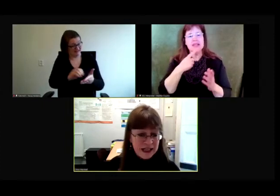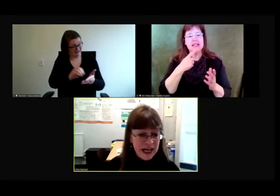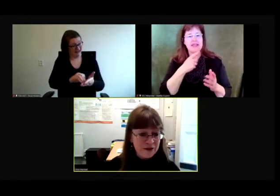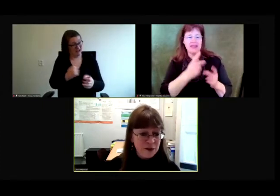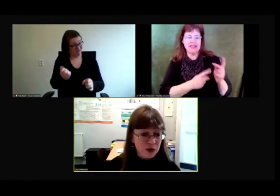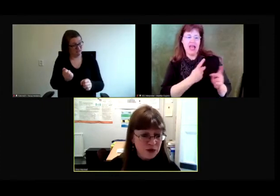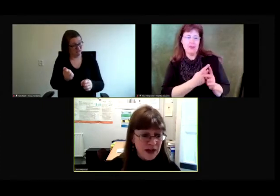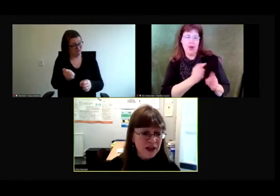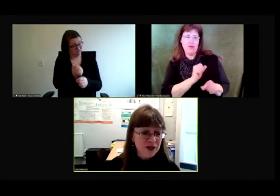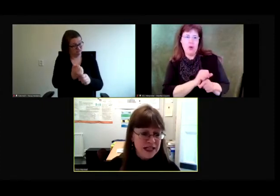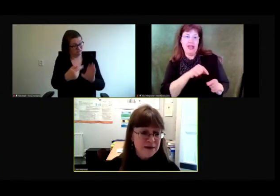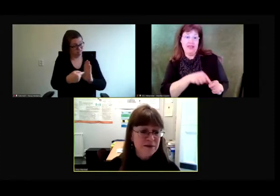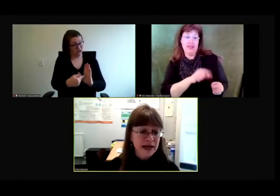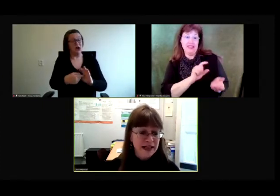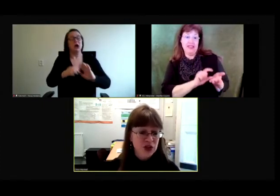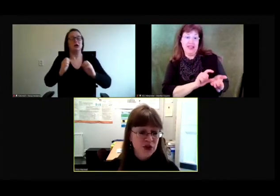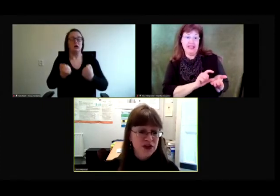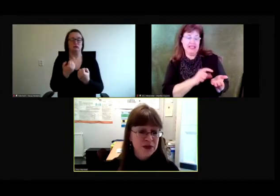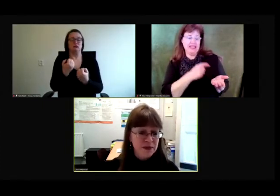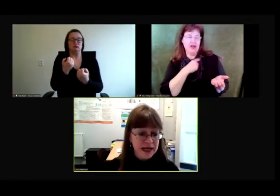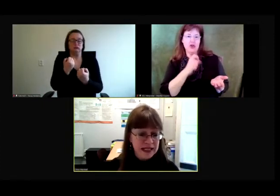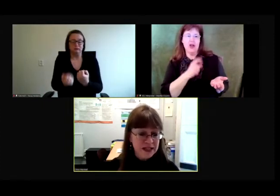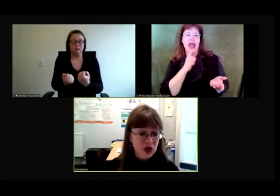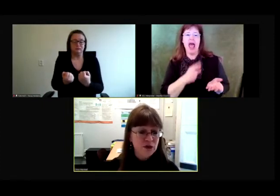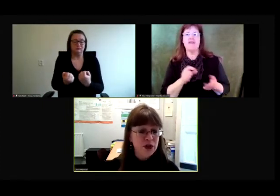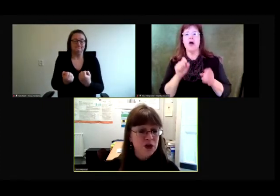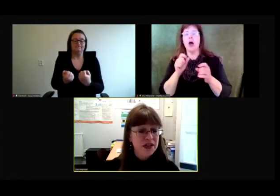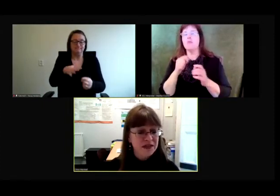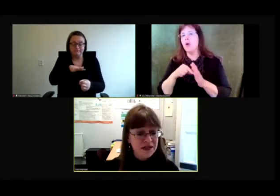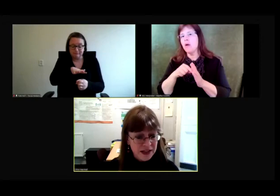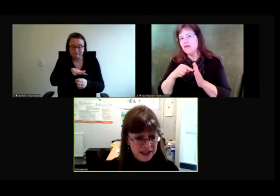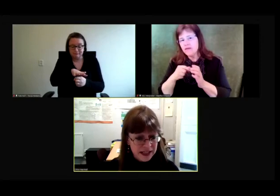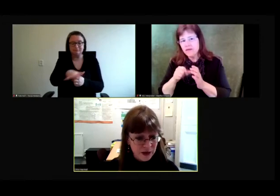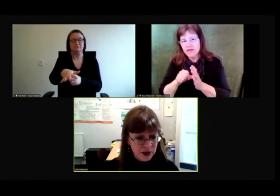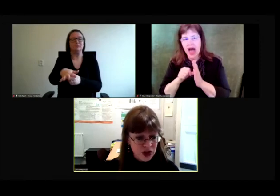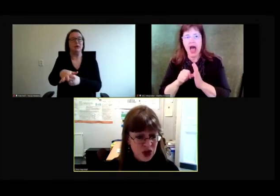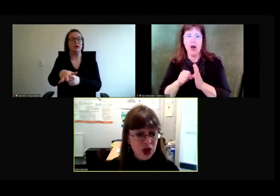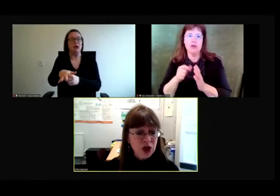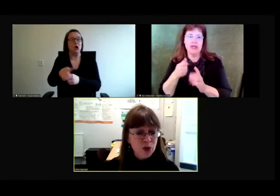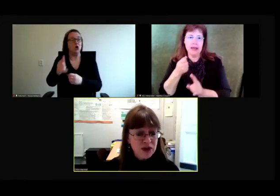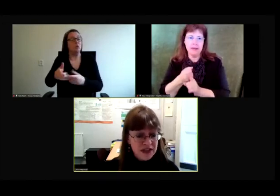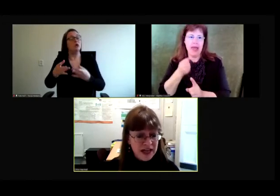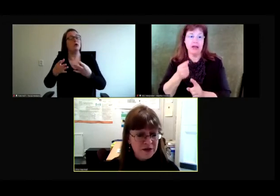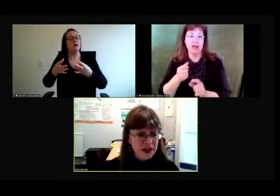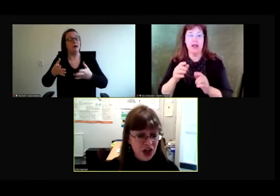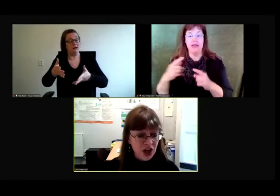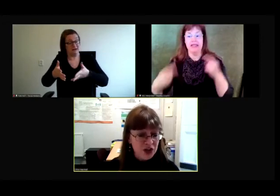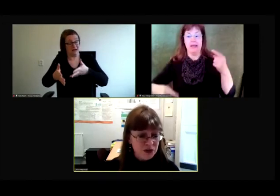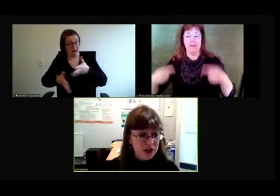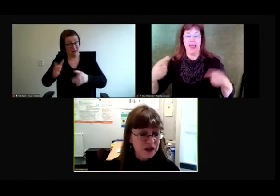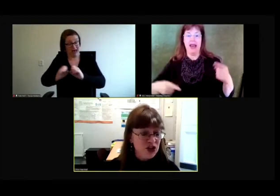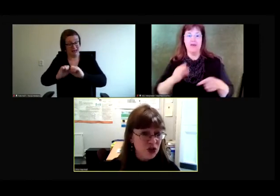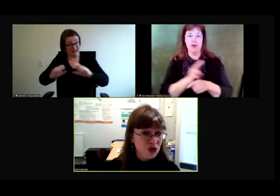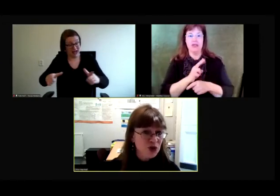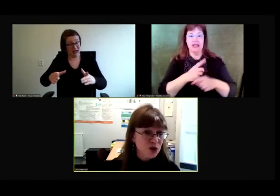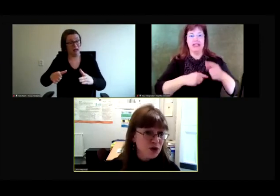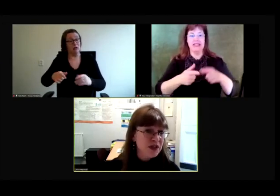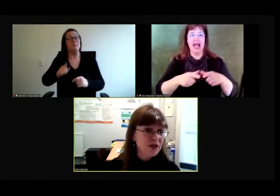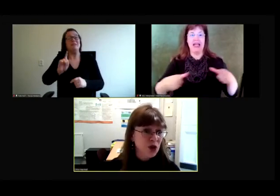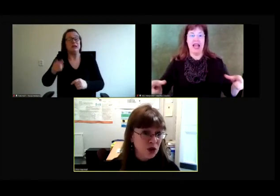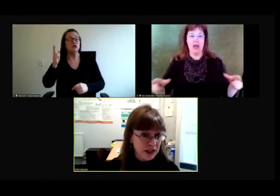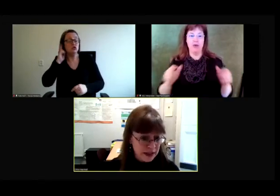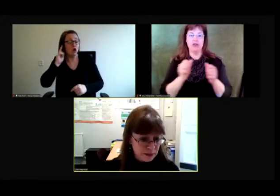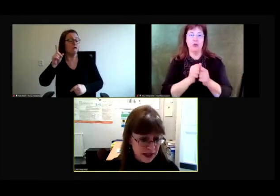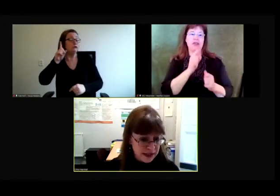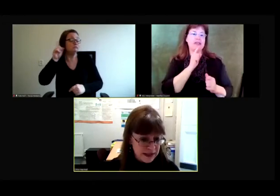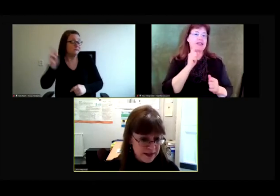thesis can have a profound impact on the debate over using sign language with deaf and hard of hearing children